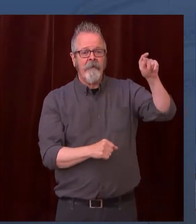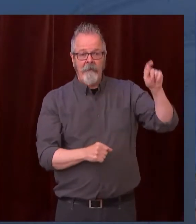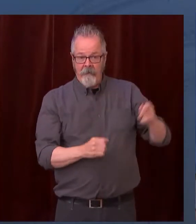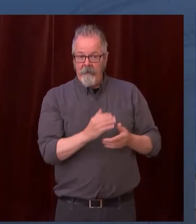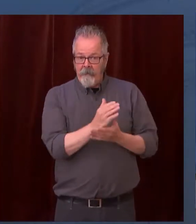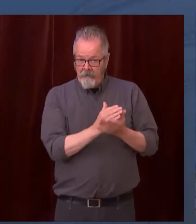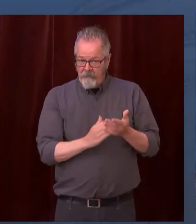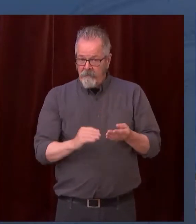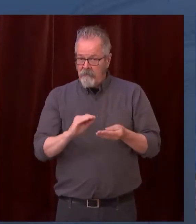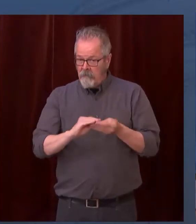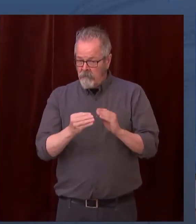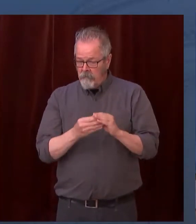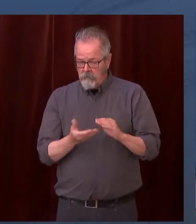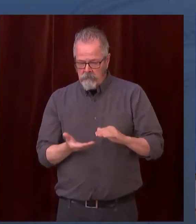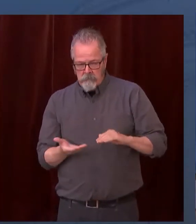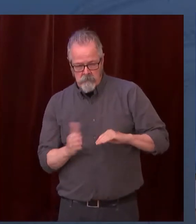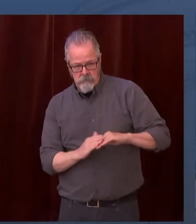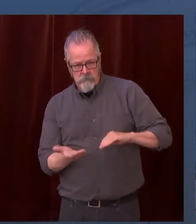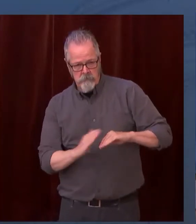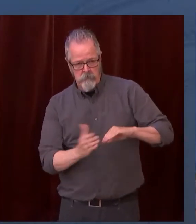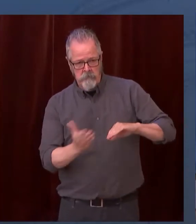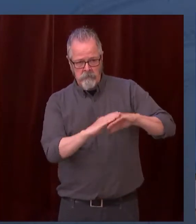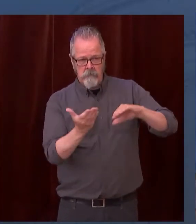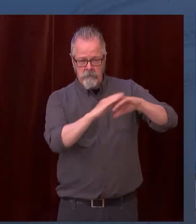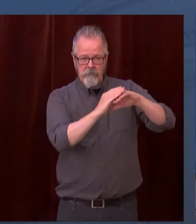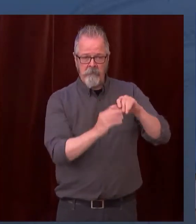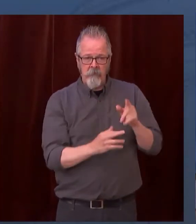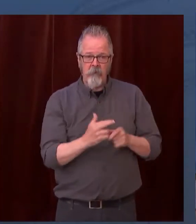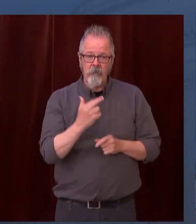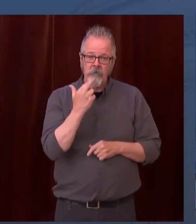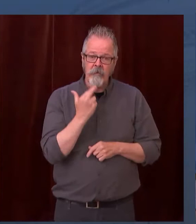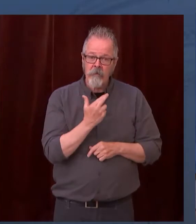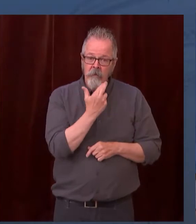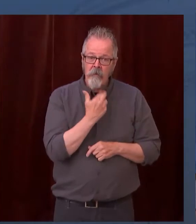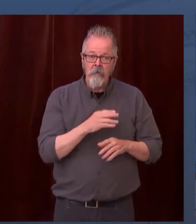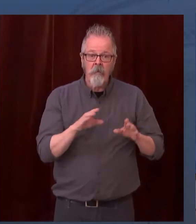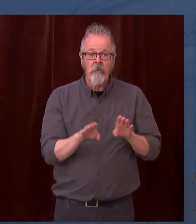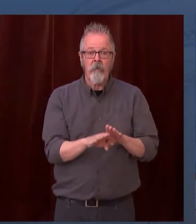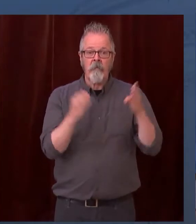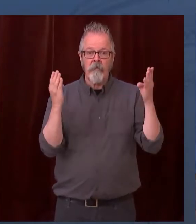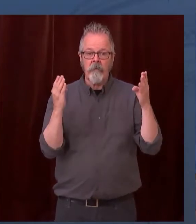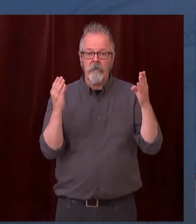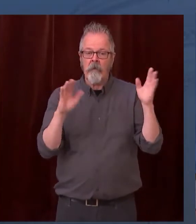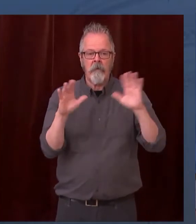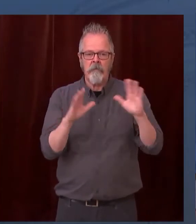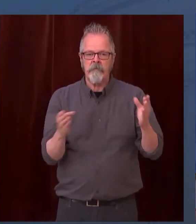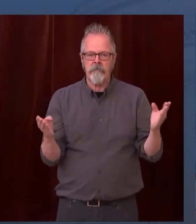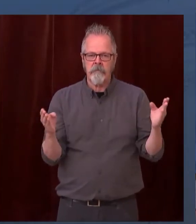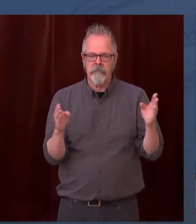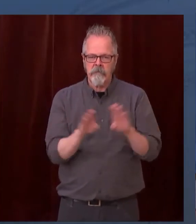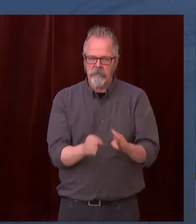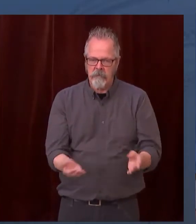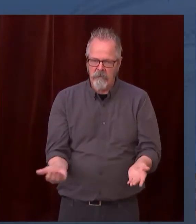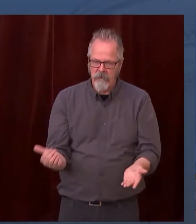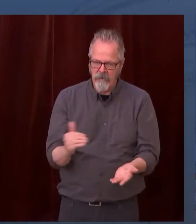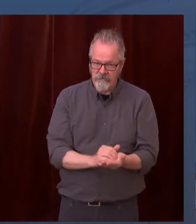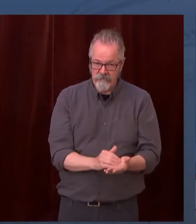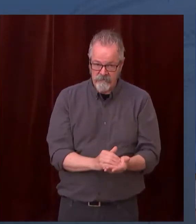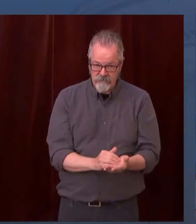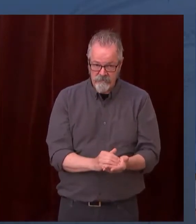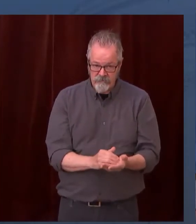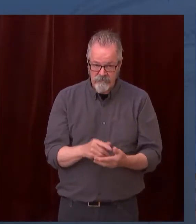think the news here is today we're doing something that hopefully can avoid that fate, something that works, something we can all help